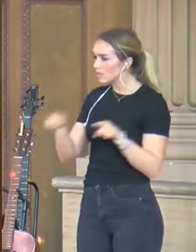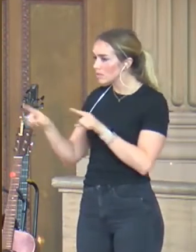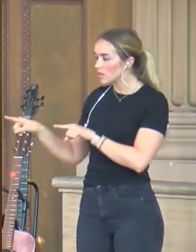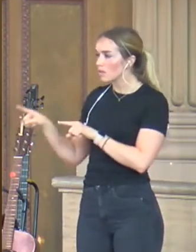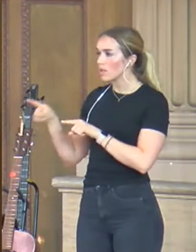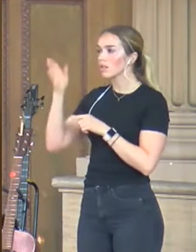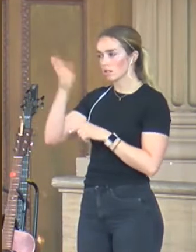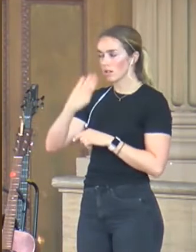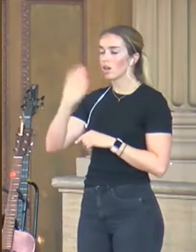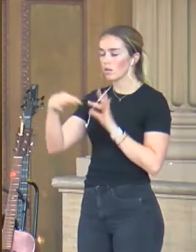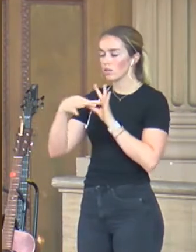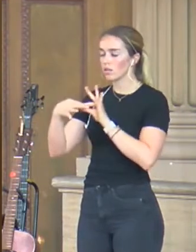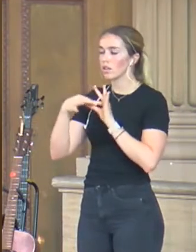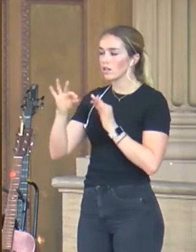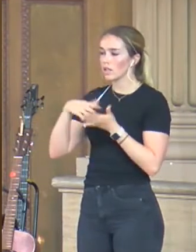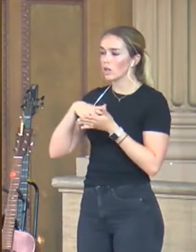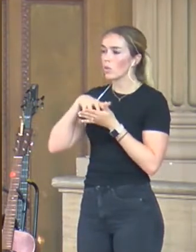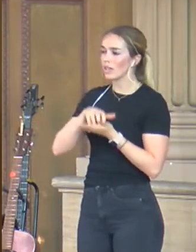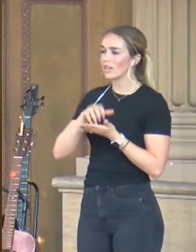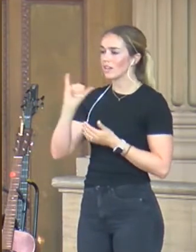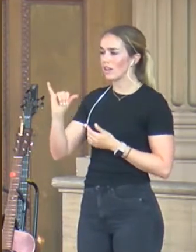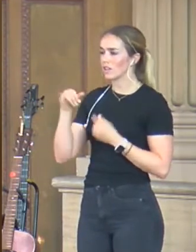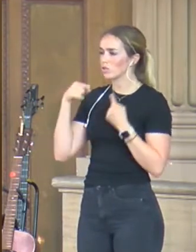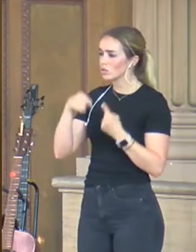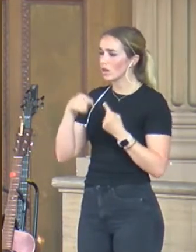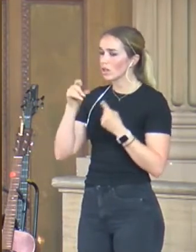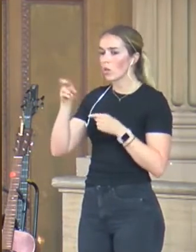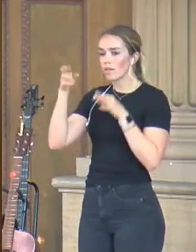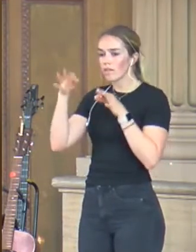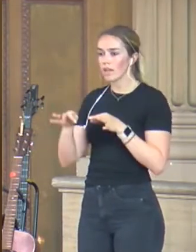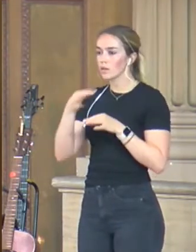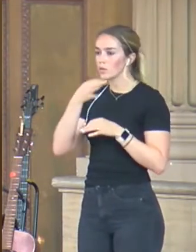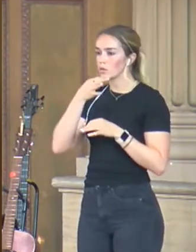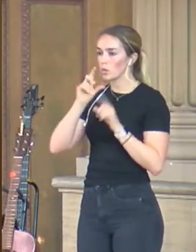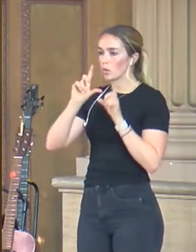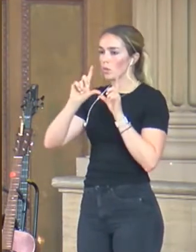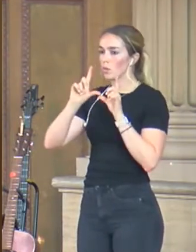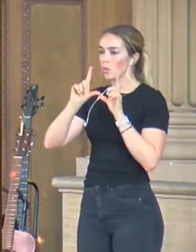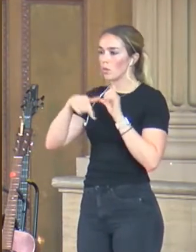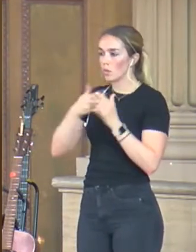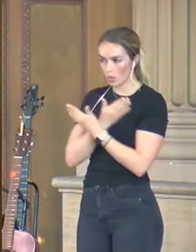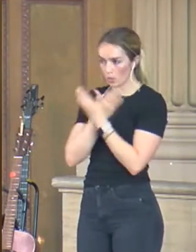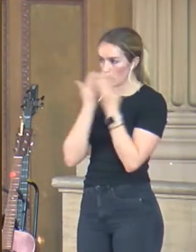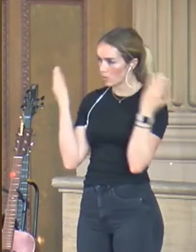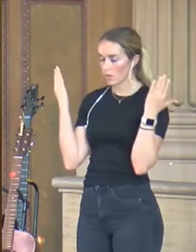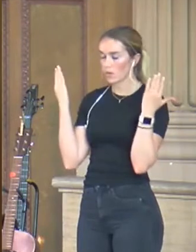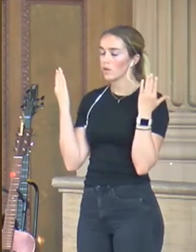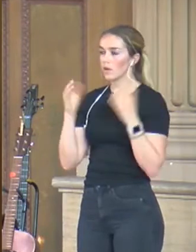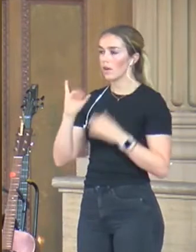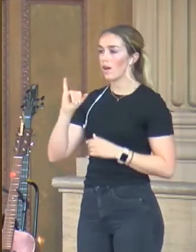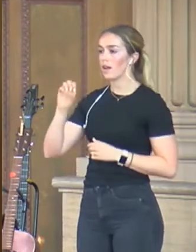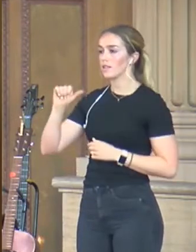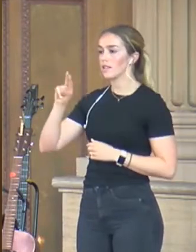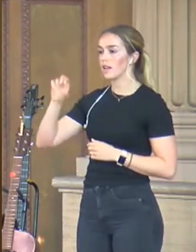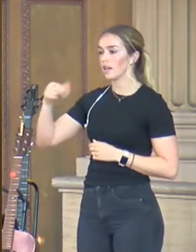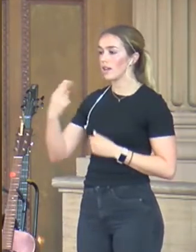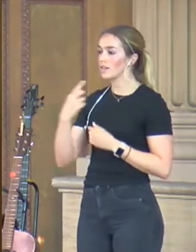When you feel like you're weak, like a bruised reed, or your faith feels like it's about to be extinguished, like a smoldering candle, Isaiah says,